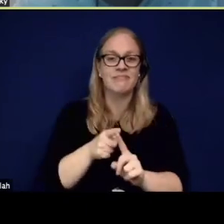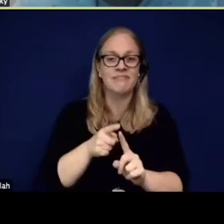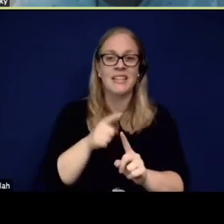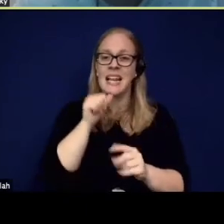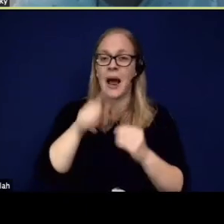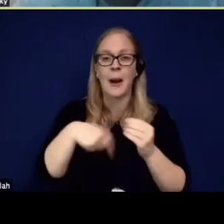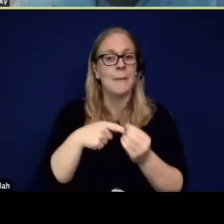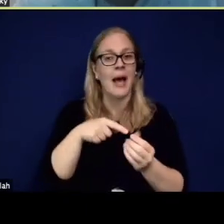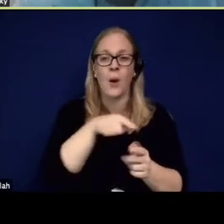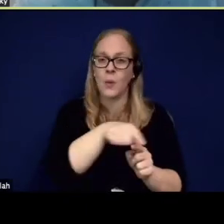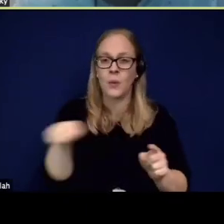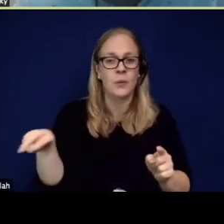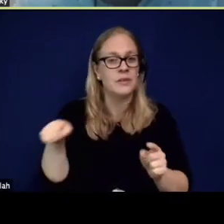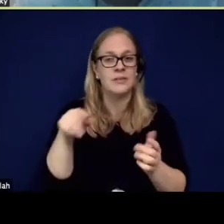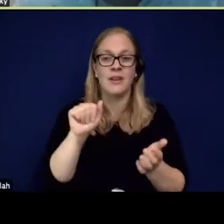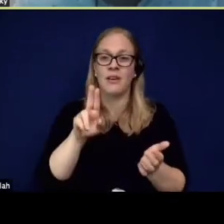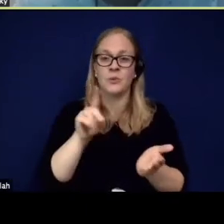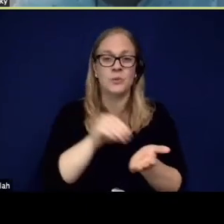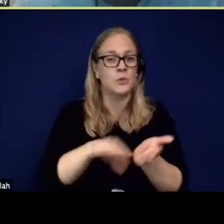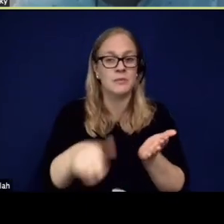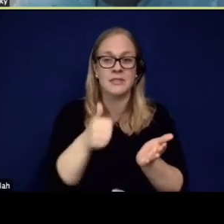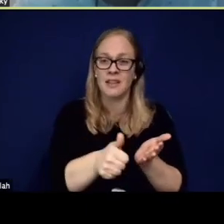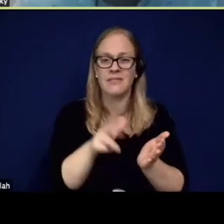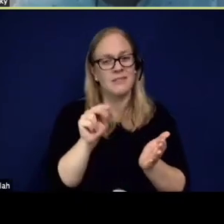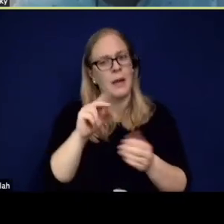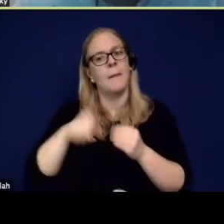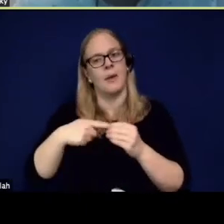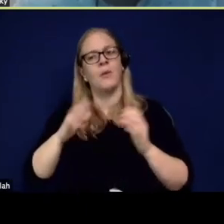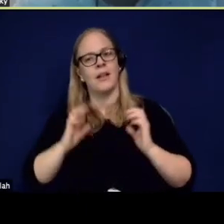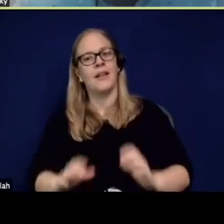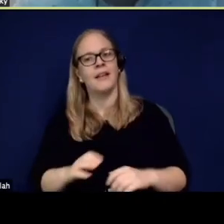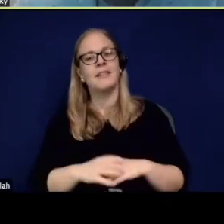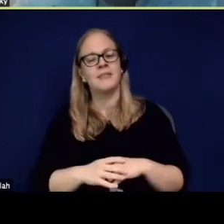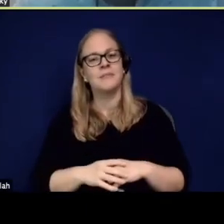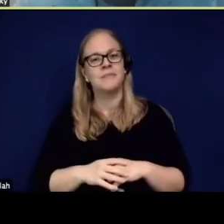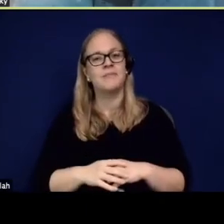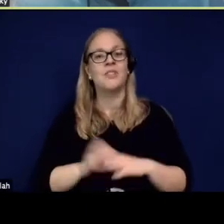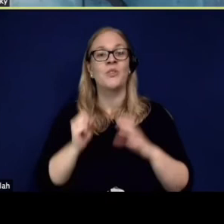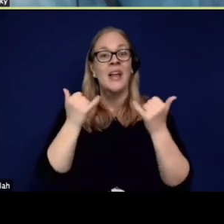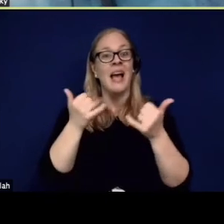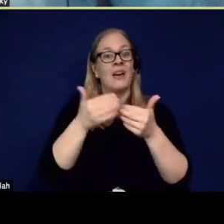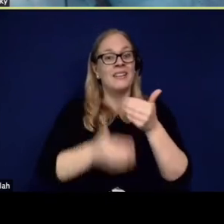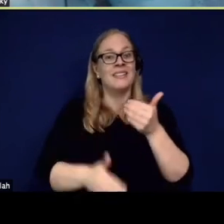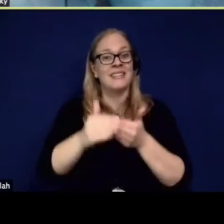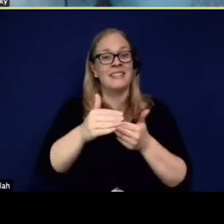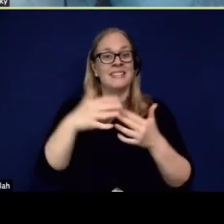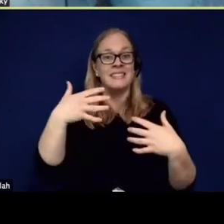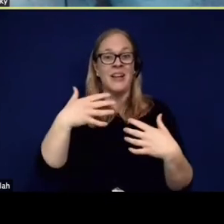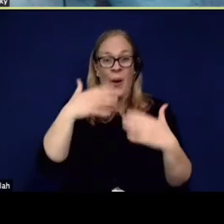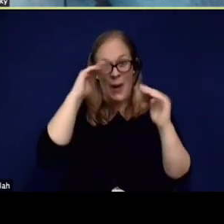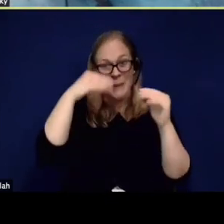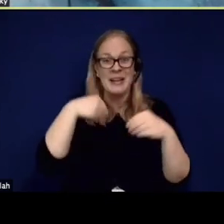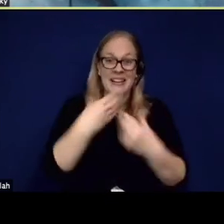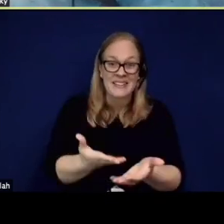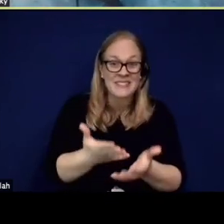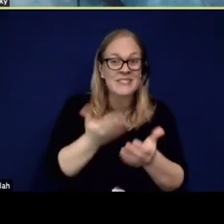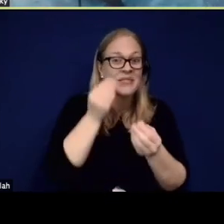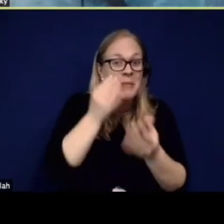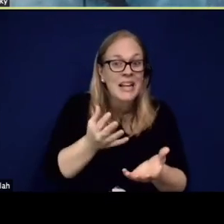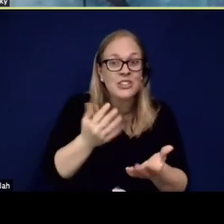new to you, some possible avenues to explore going forward, and I hope you have questions I may be able to